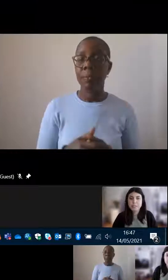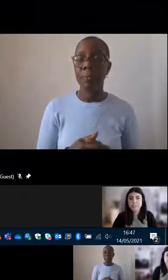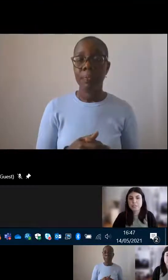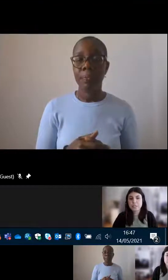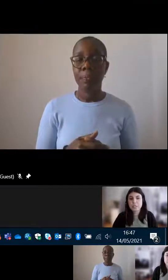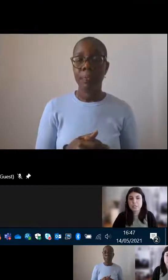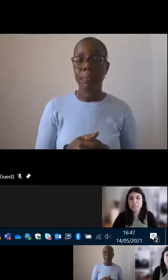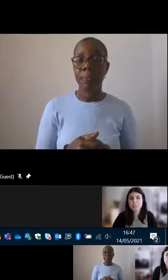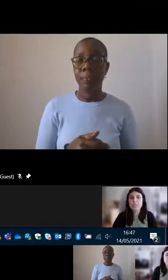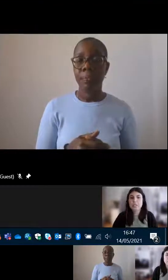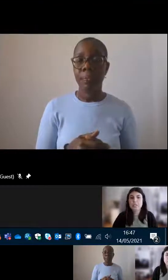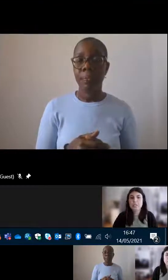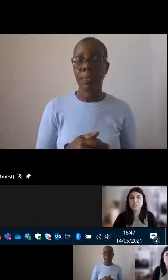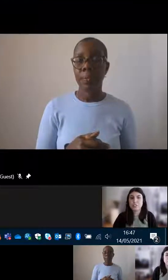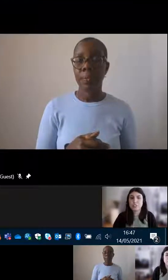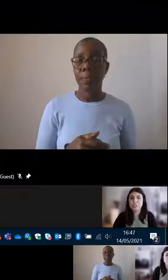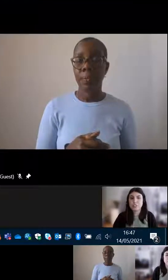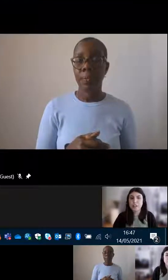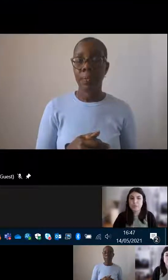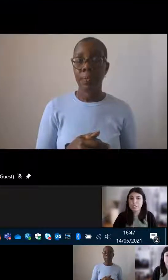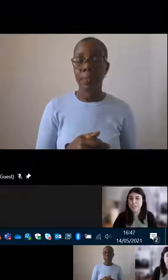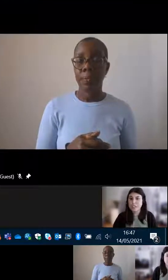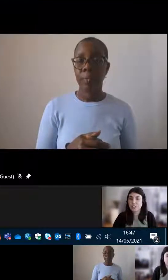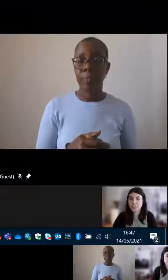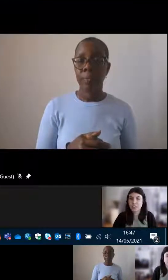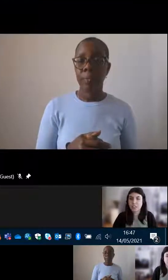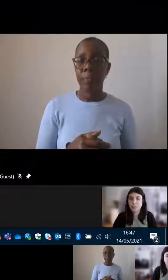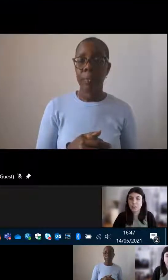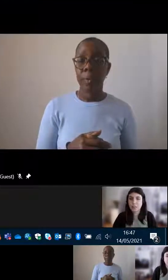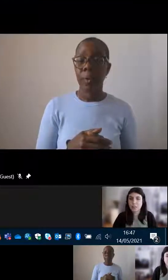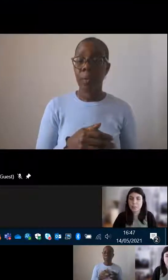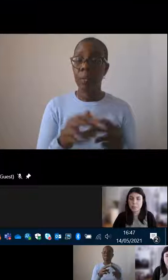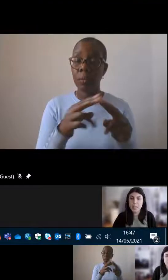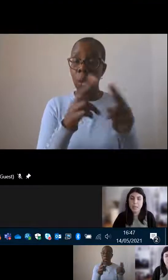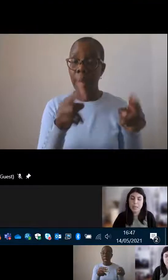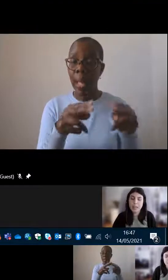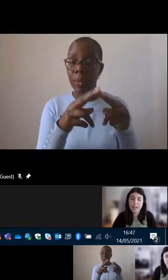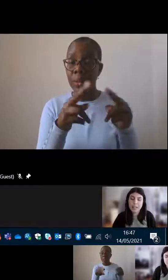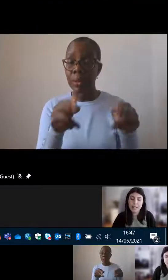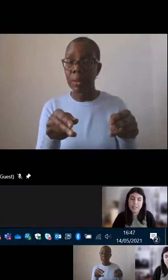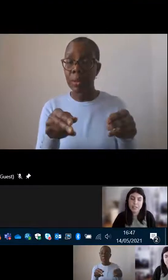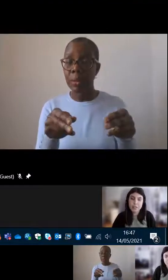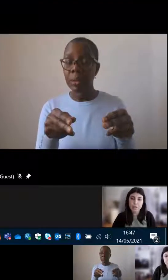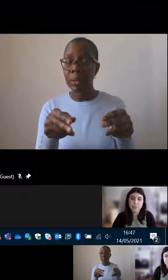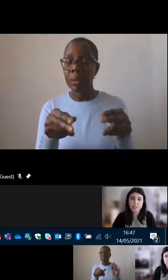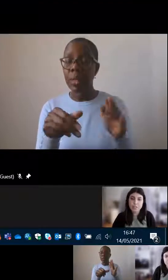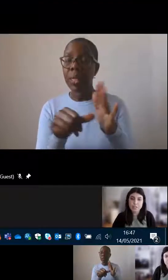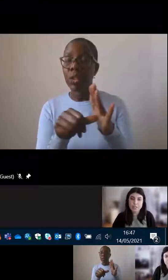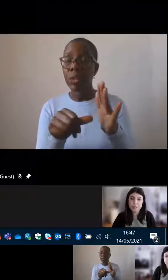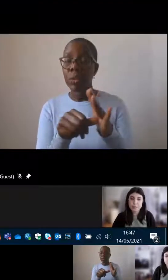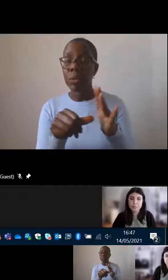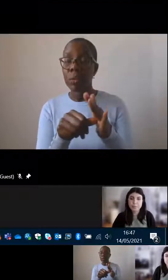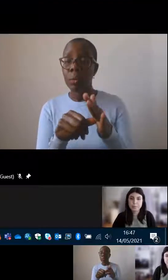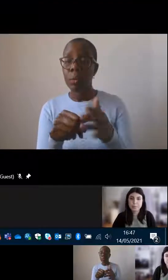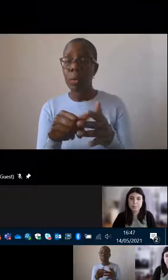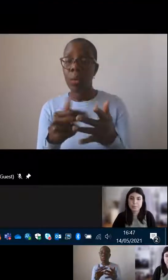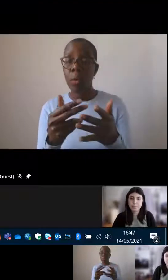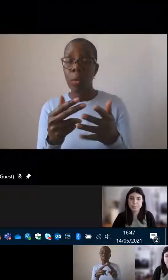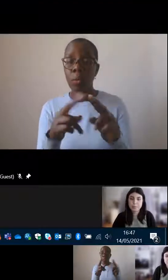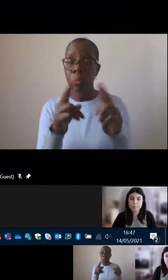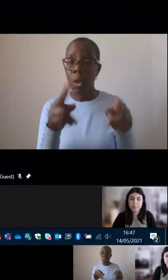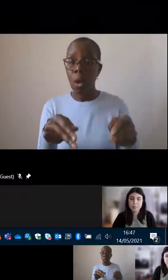You might have experienced issues with housing, or you might be at risk of homelessness.